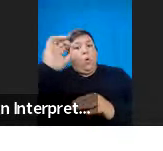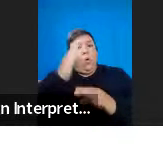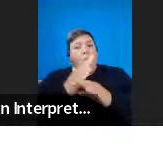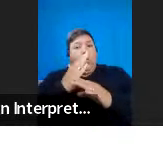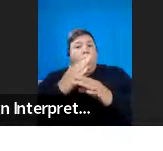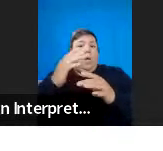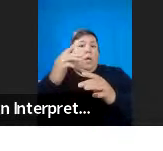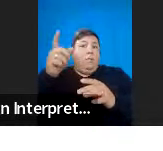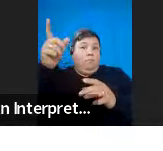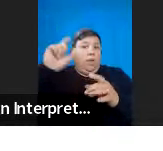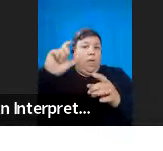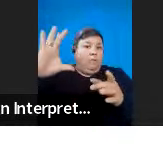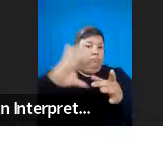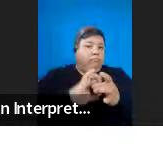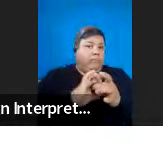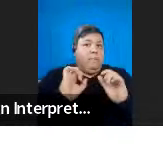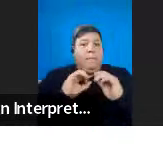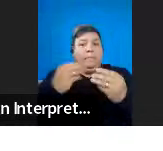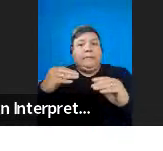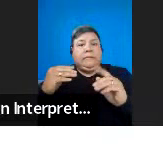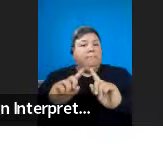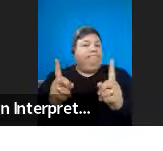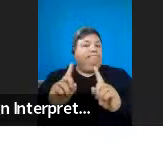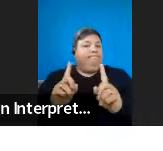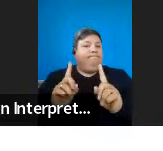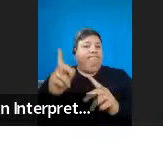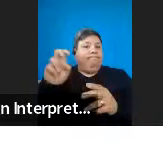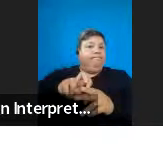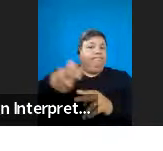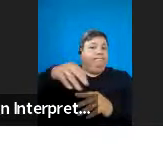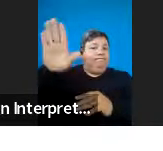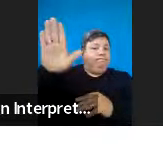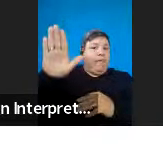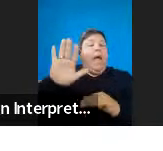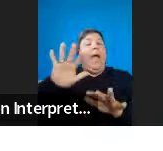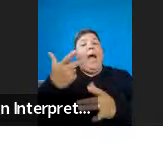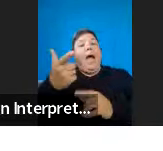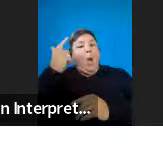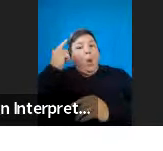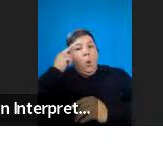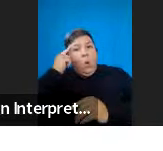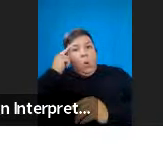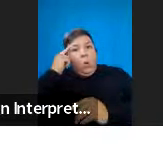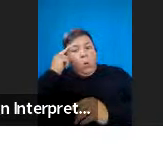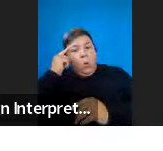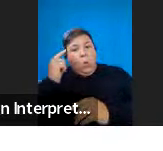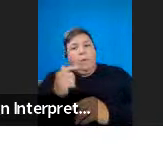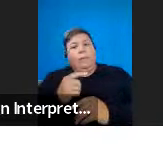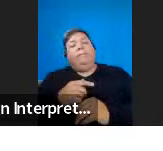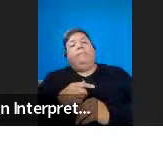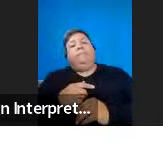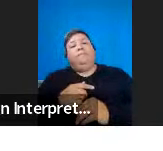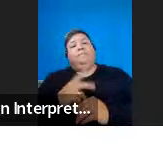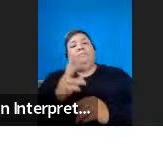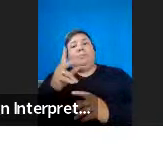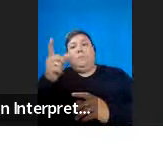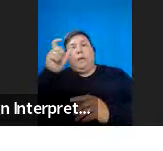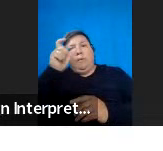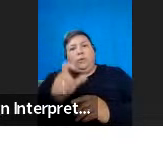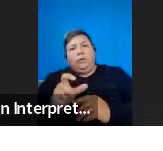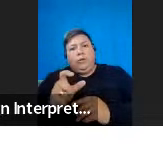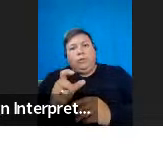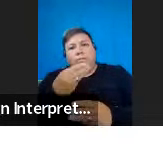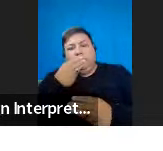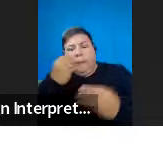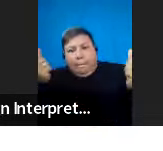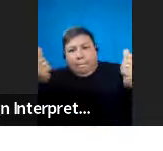How do you ensure that the information that that particular individual was working with does not disappear when that person leaves. So you have